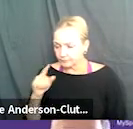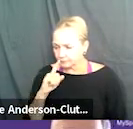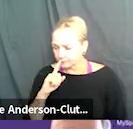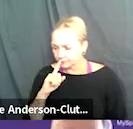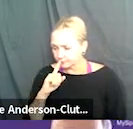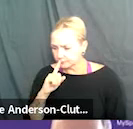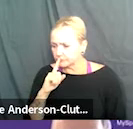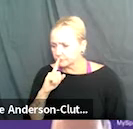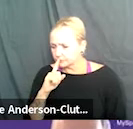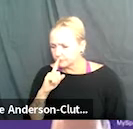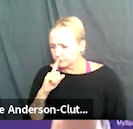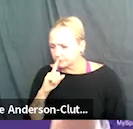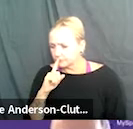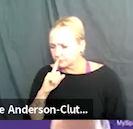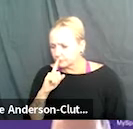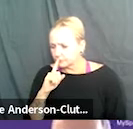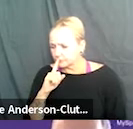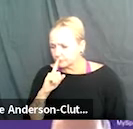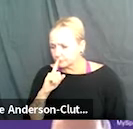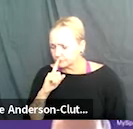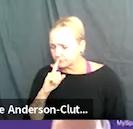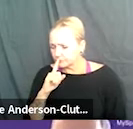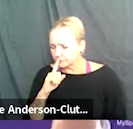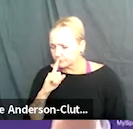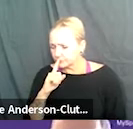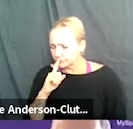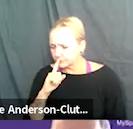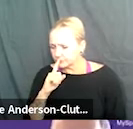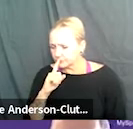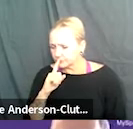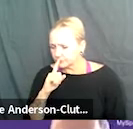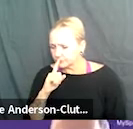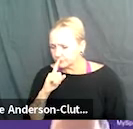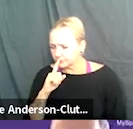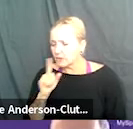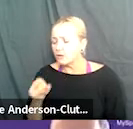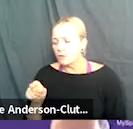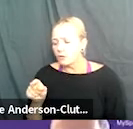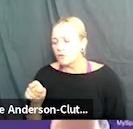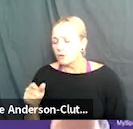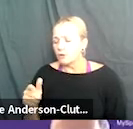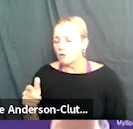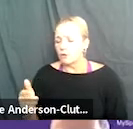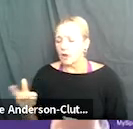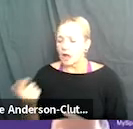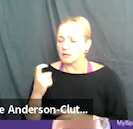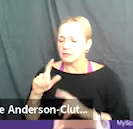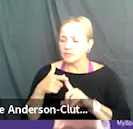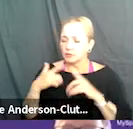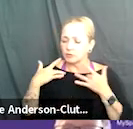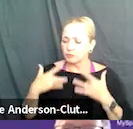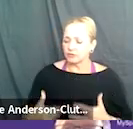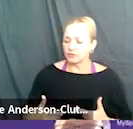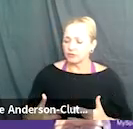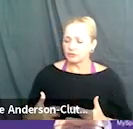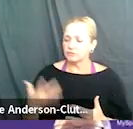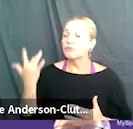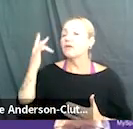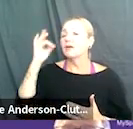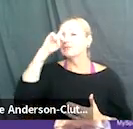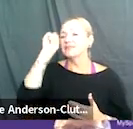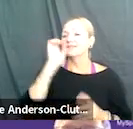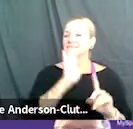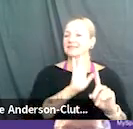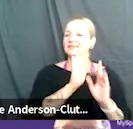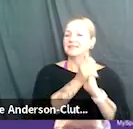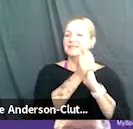So Beth, Elizabeth Kelly had said, the reason she asked about depression is the old literature on loss of skills. And